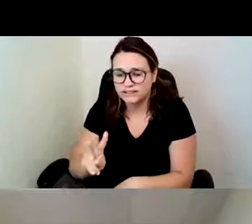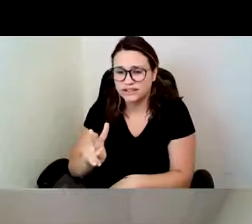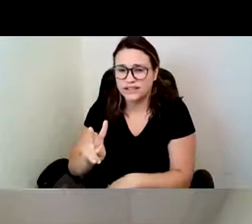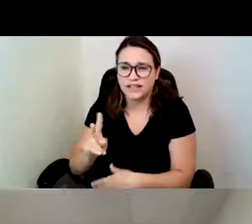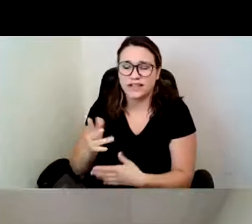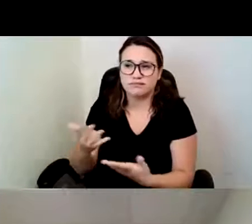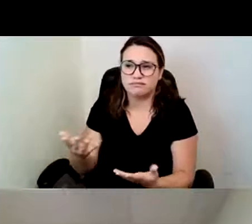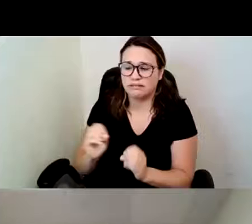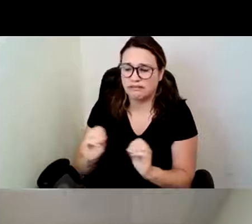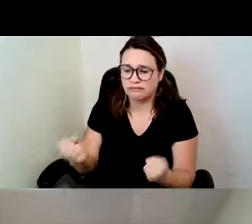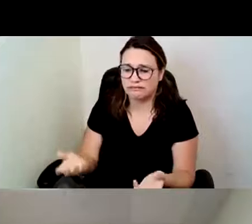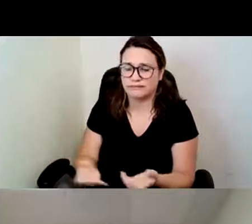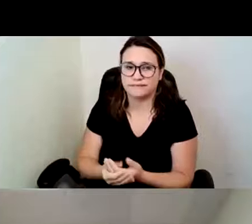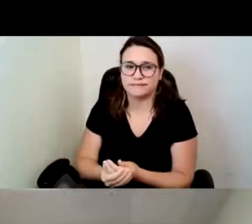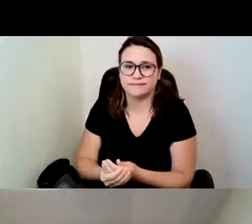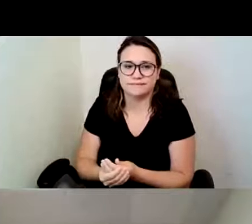nights.